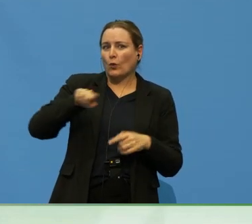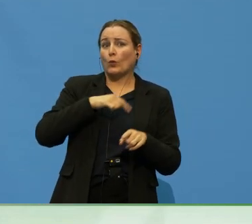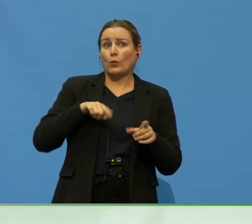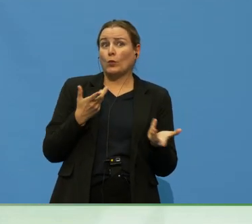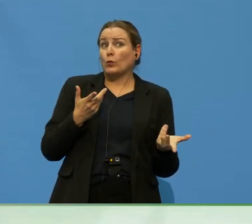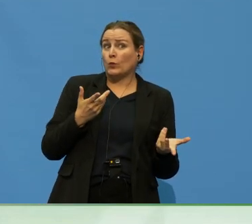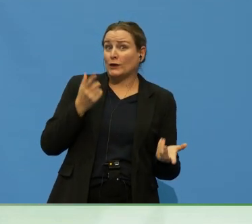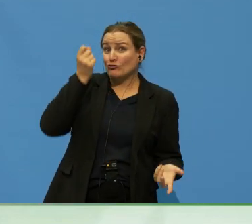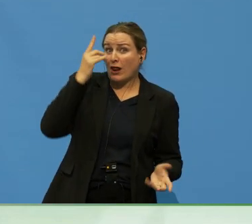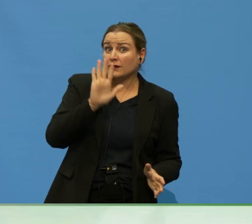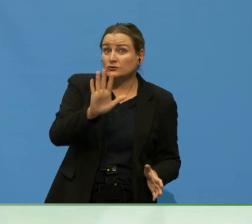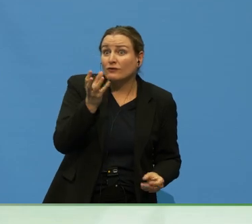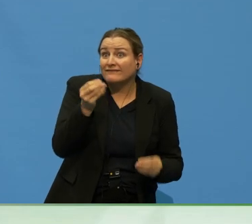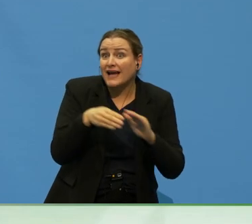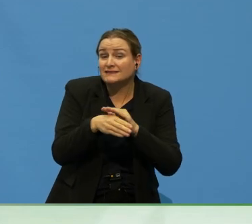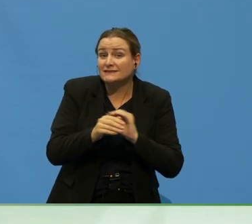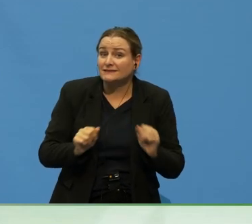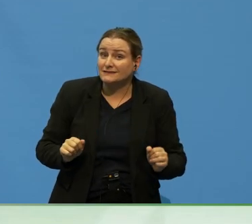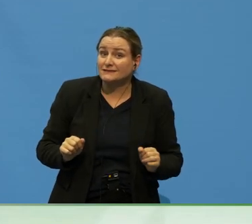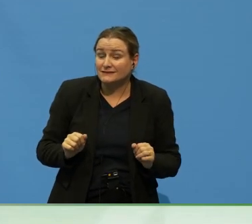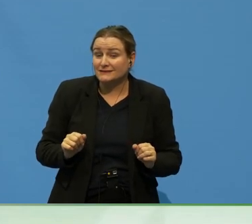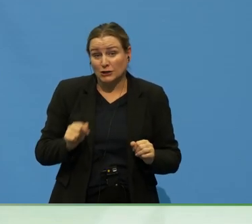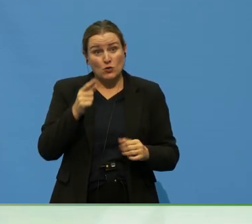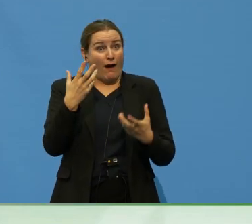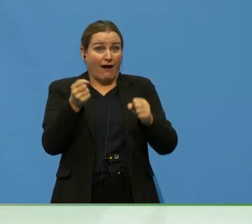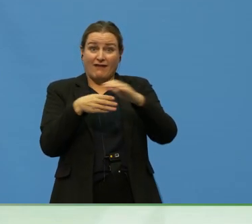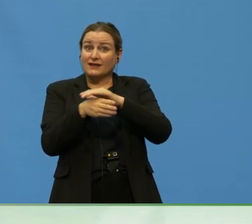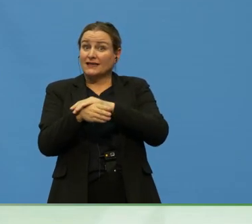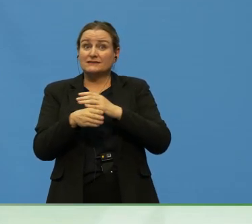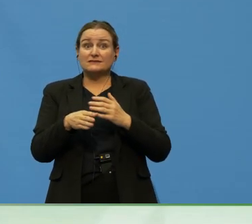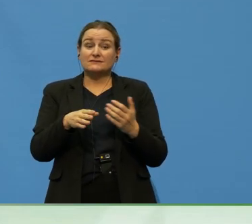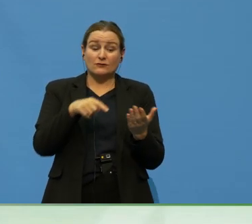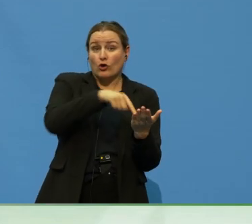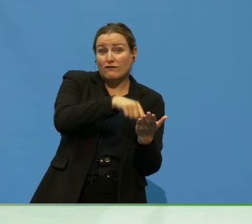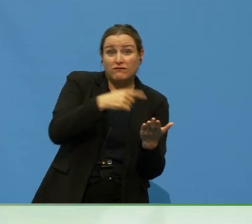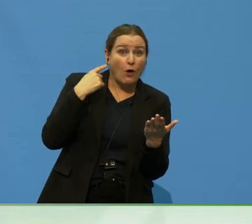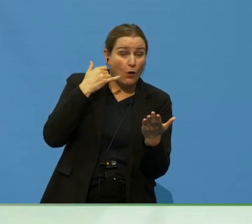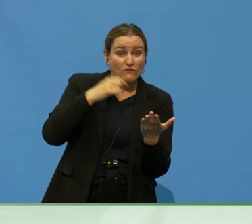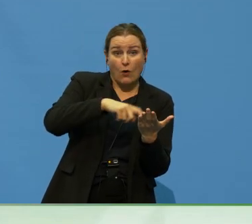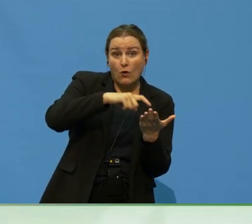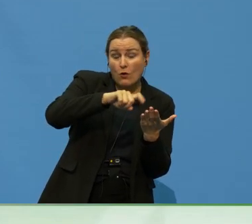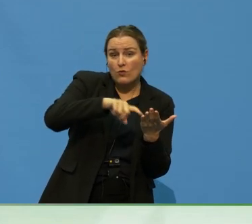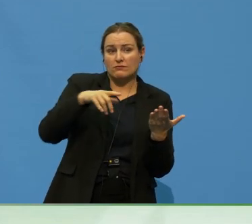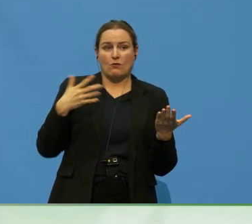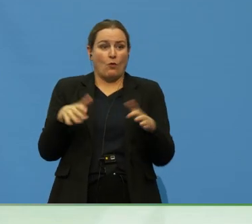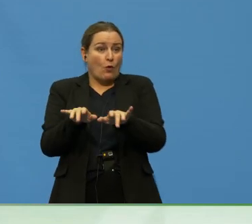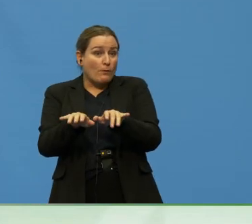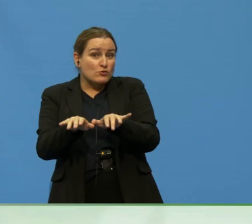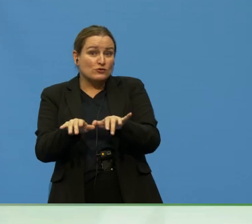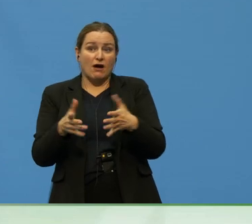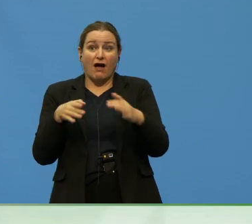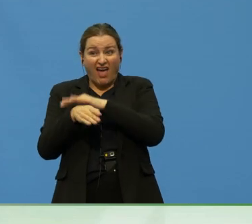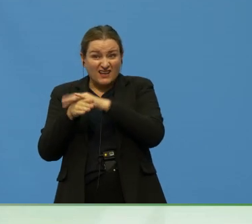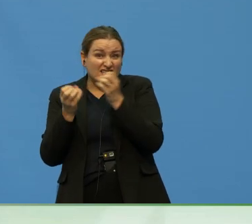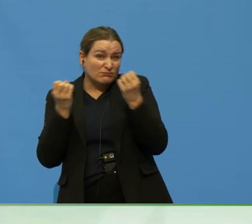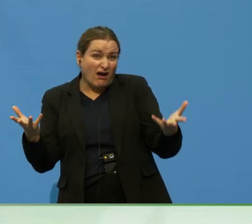you're in this room, you probably have access to all sorts of things on your smartphone and on the computer in front of you. But